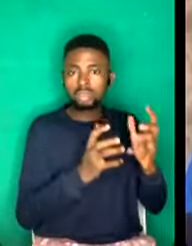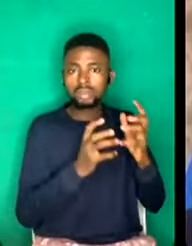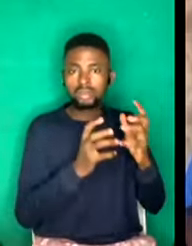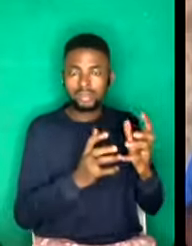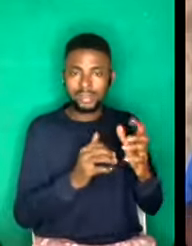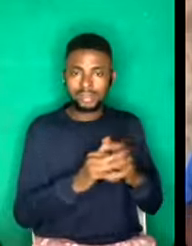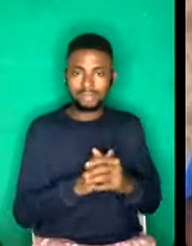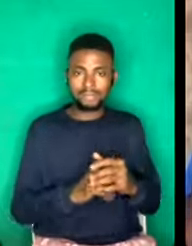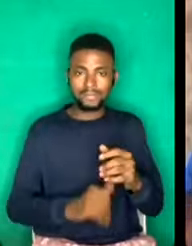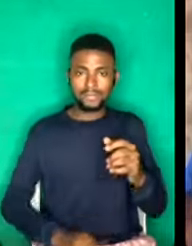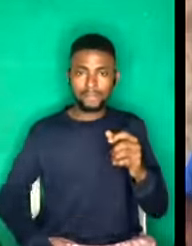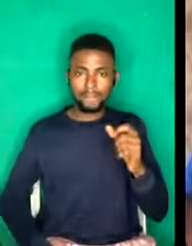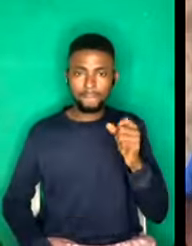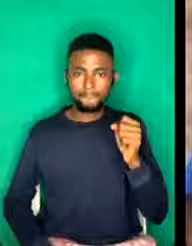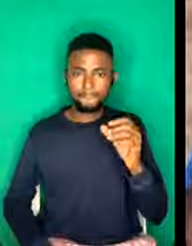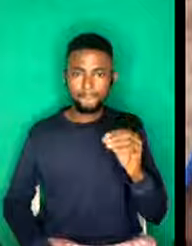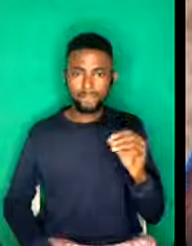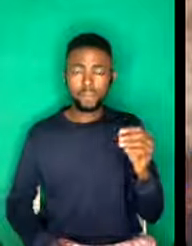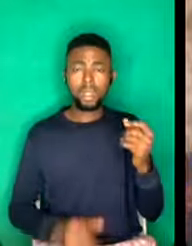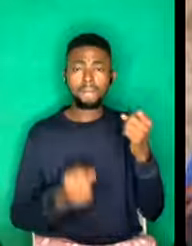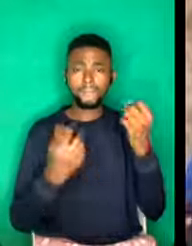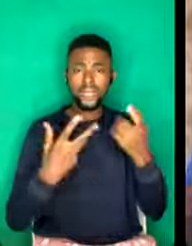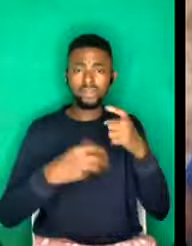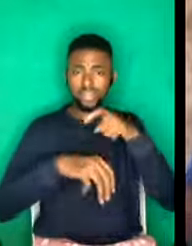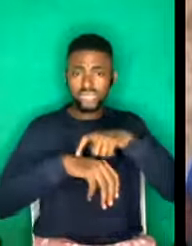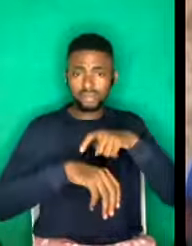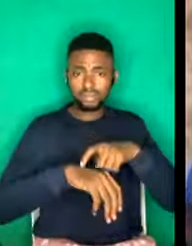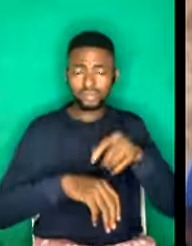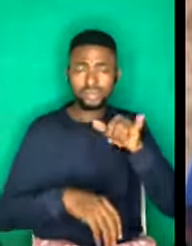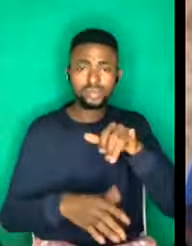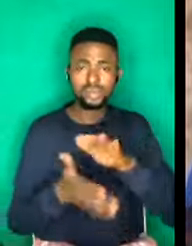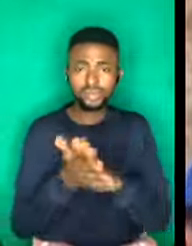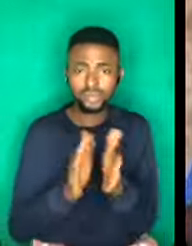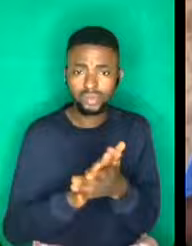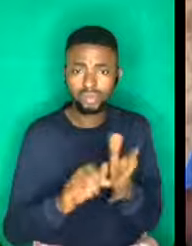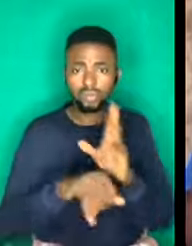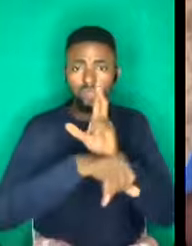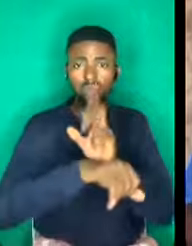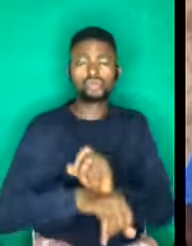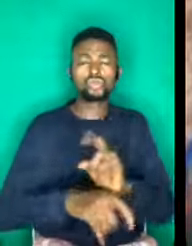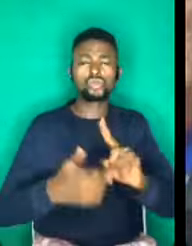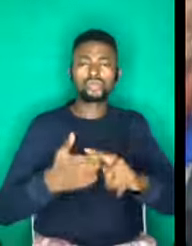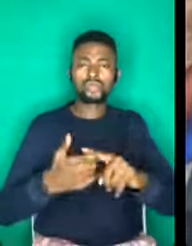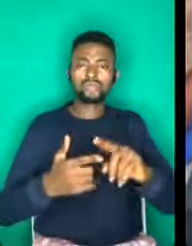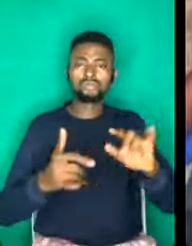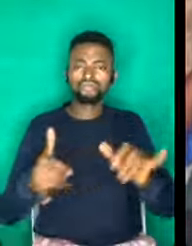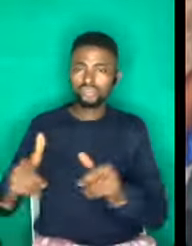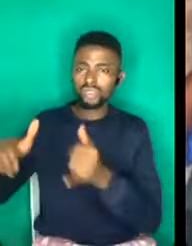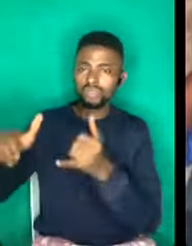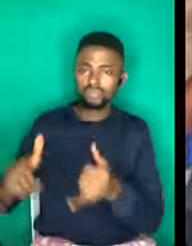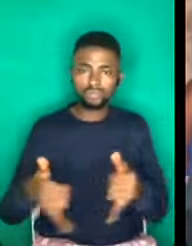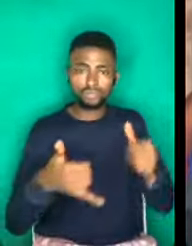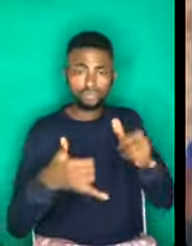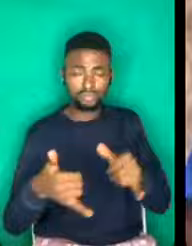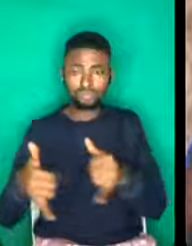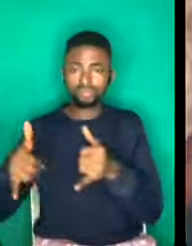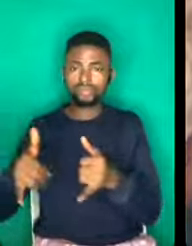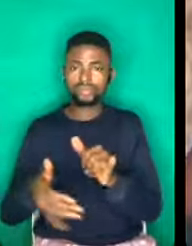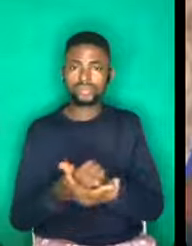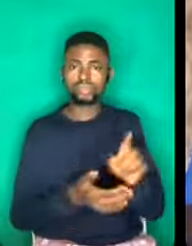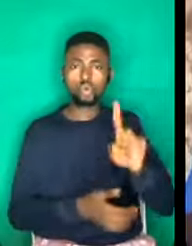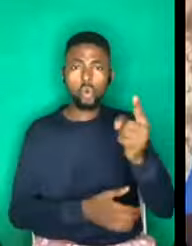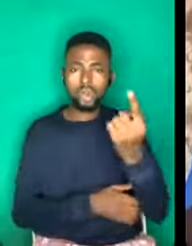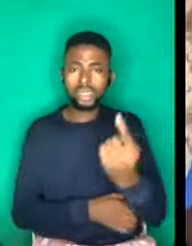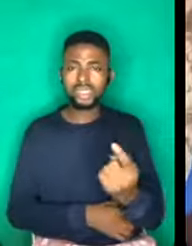So over time, they become used to the rhythm. That you only need just one cue, bam.